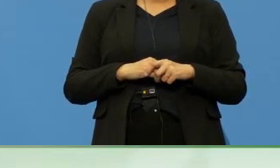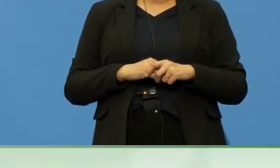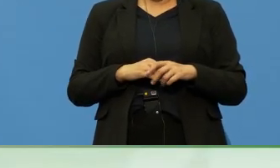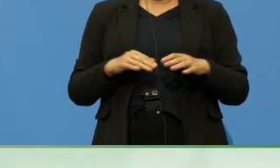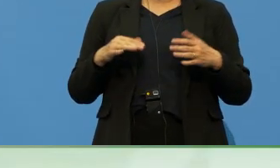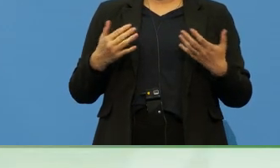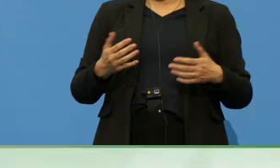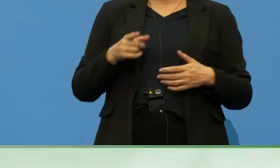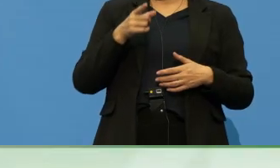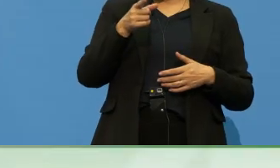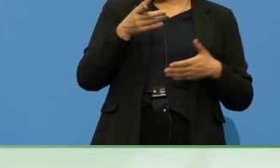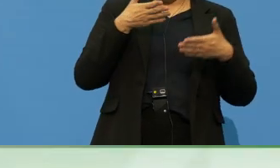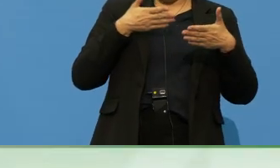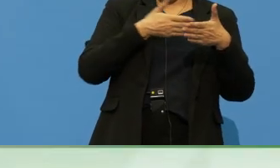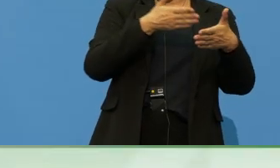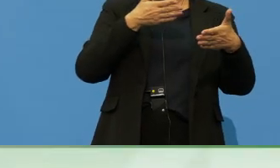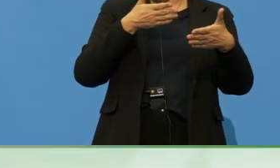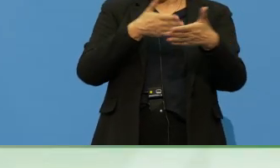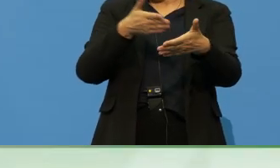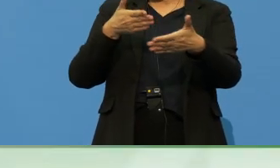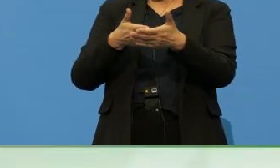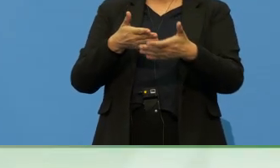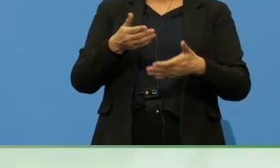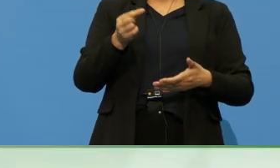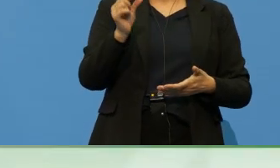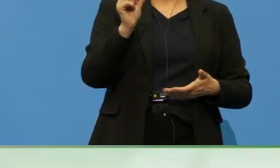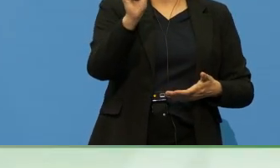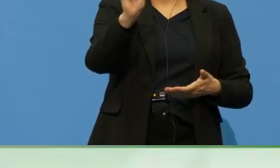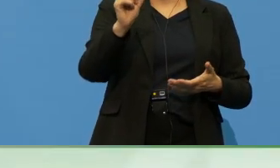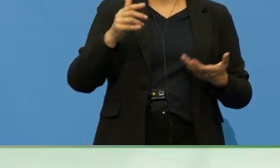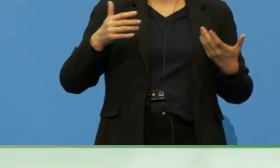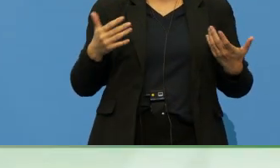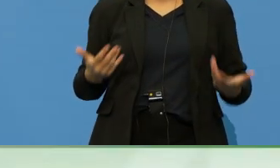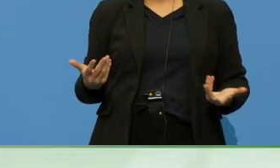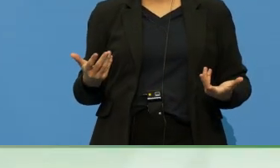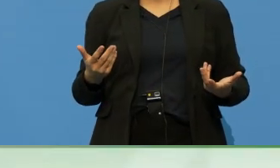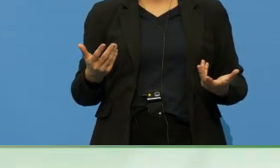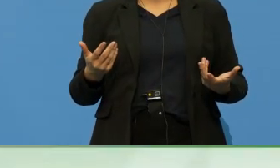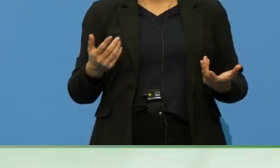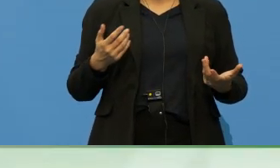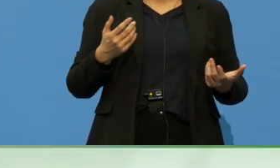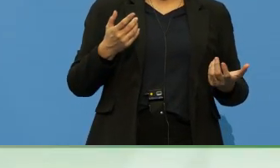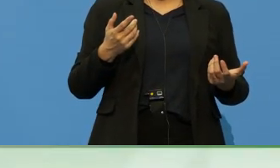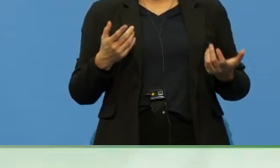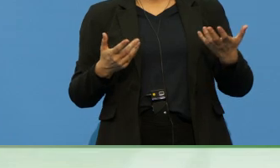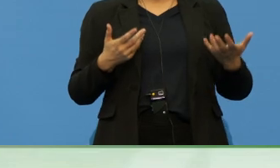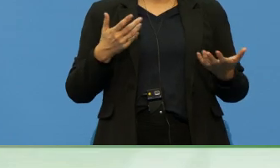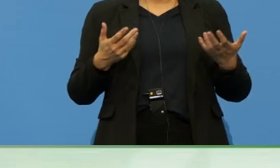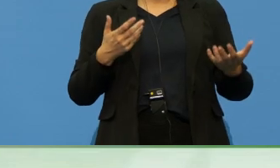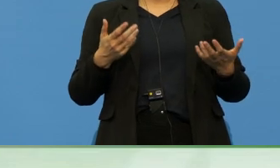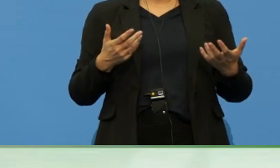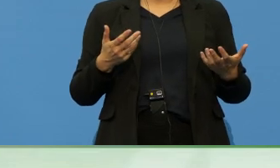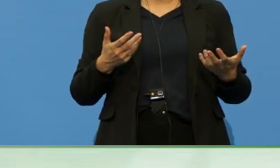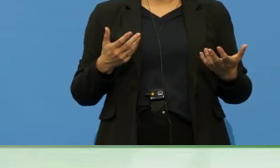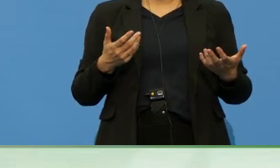lot of barriers, but does that actually mean that there is actually a potential and a new way of approaching the project